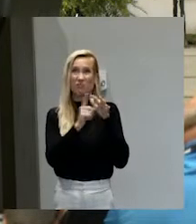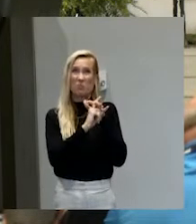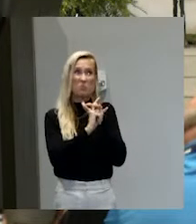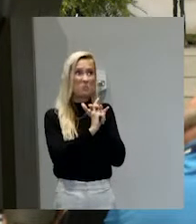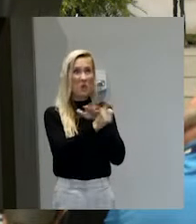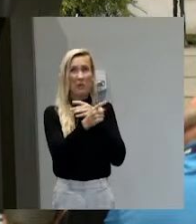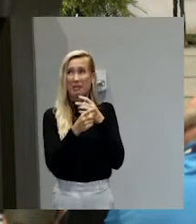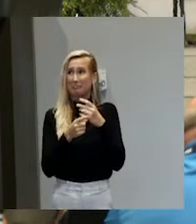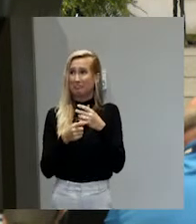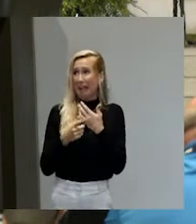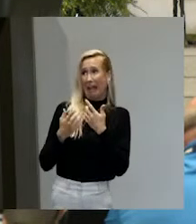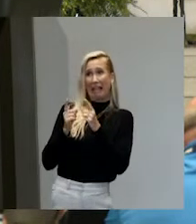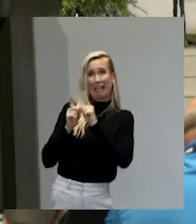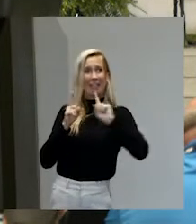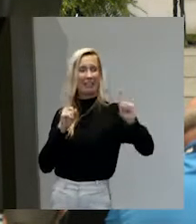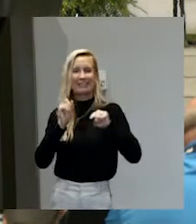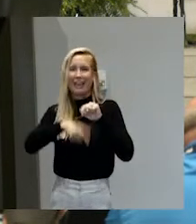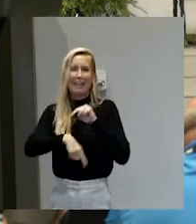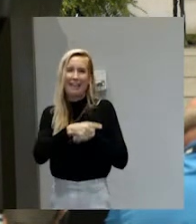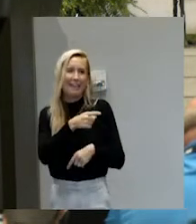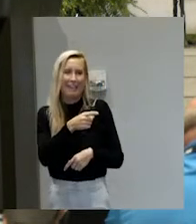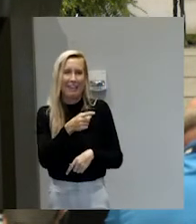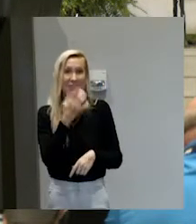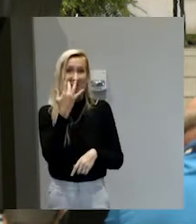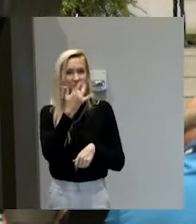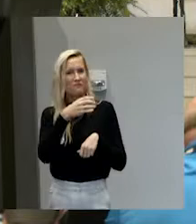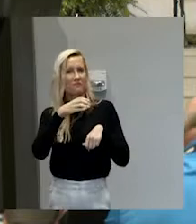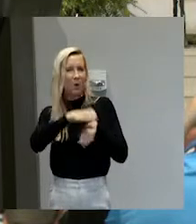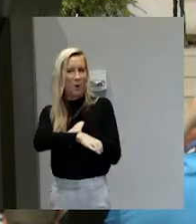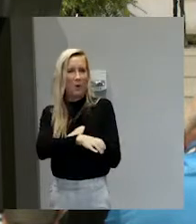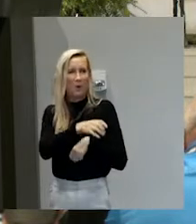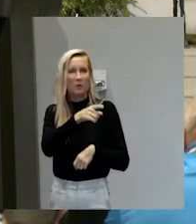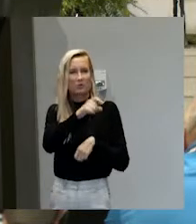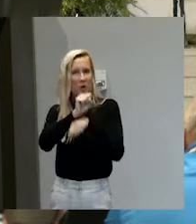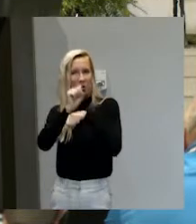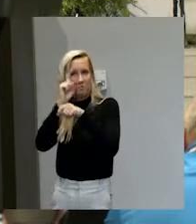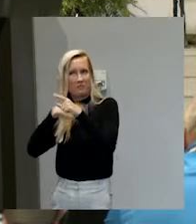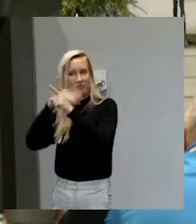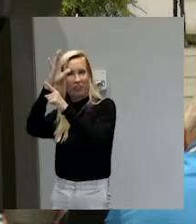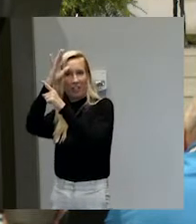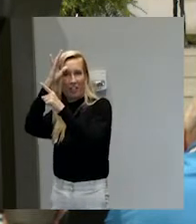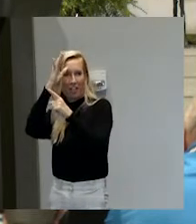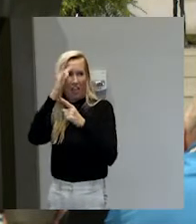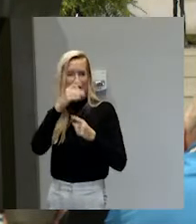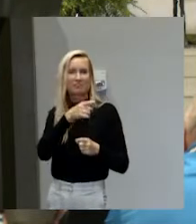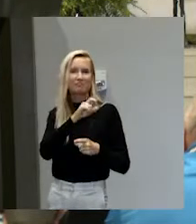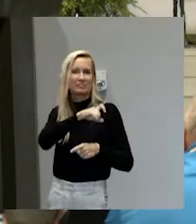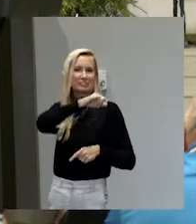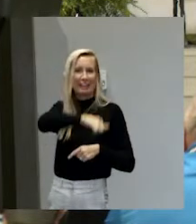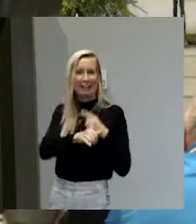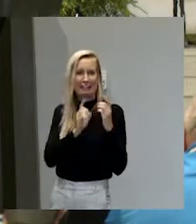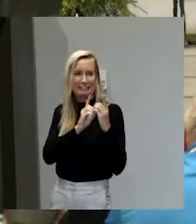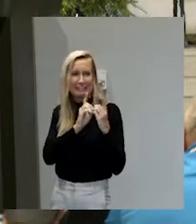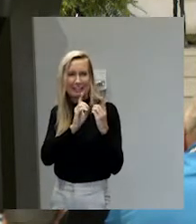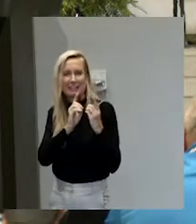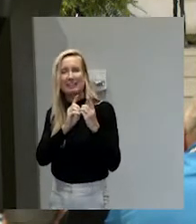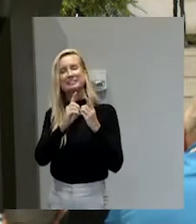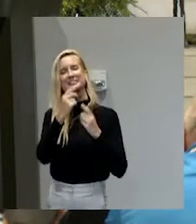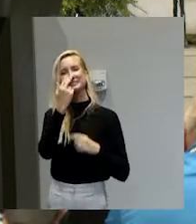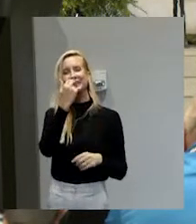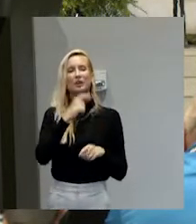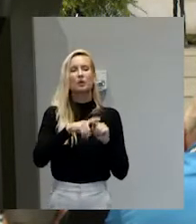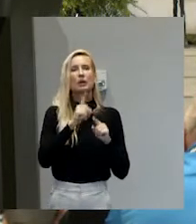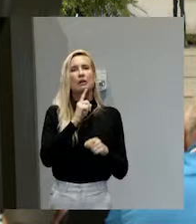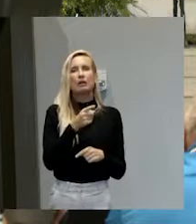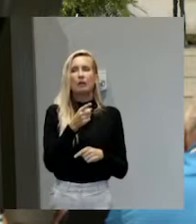But my character Jack, he thought that he was getting away with what you talked about with Violet, which was he thought everyone thought he was